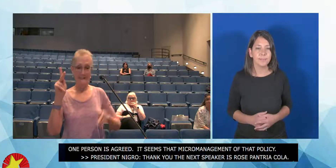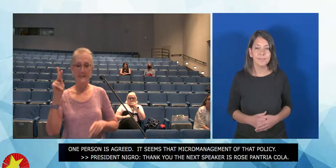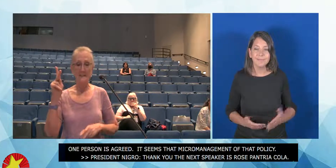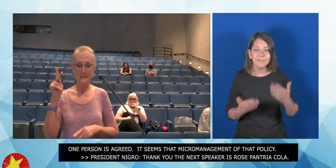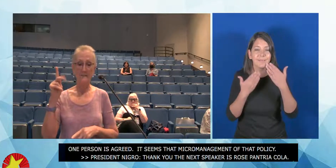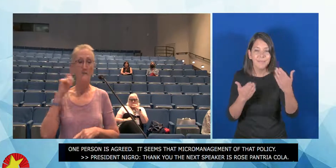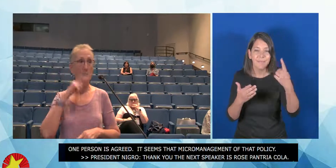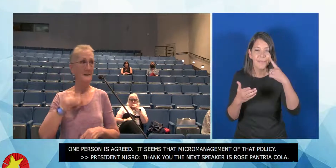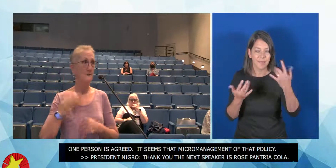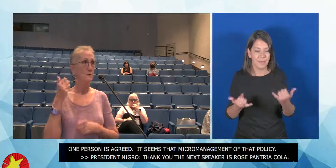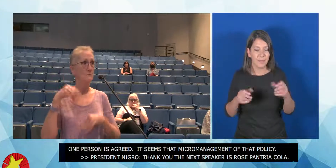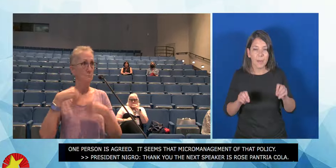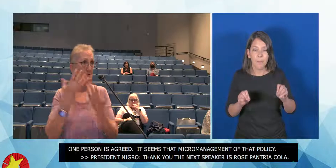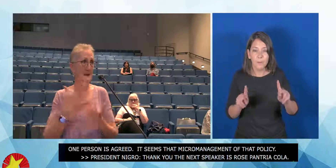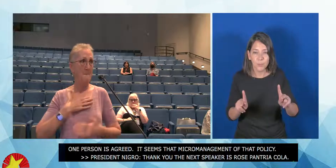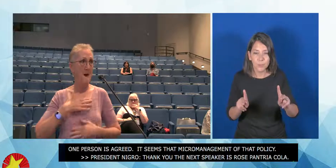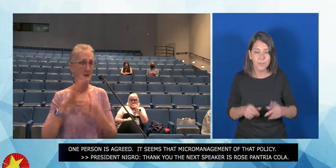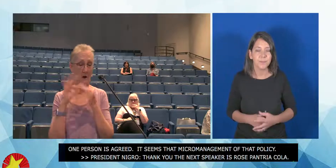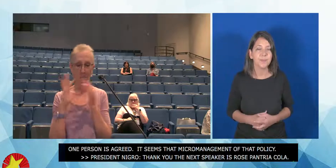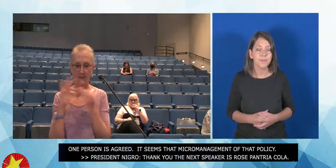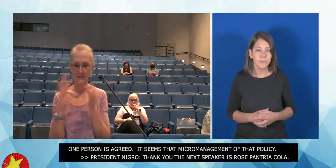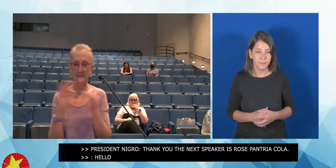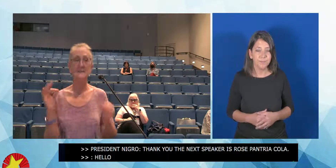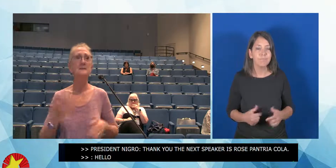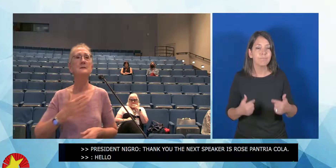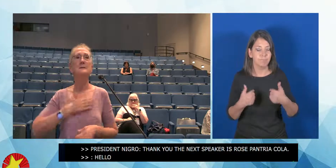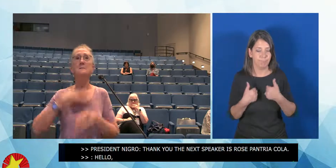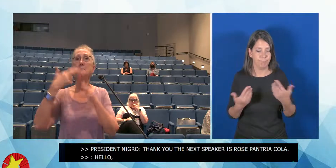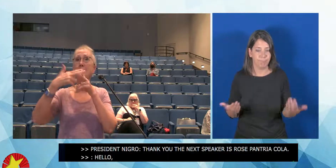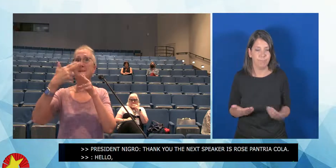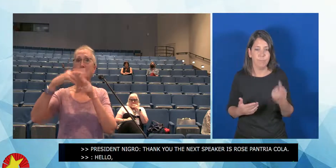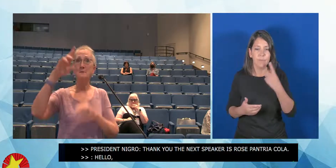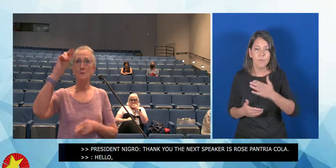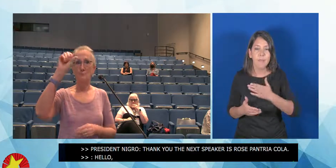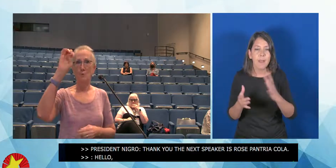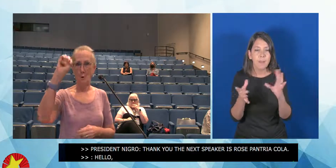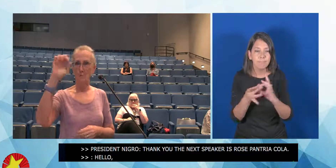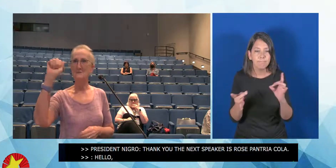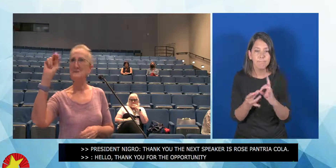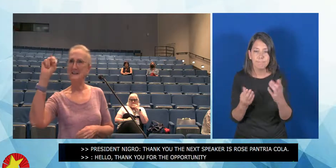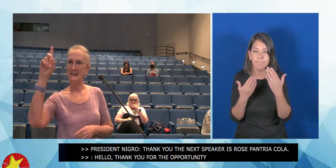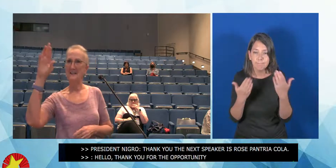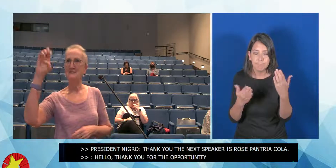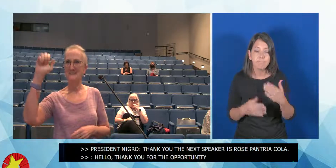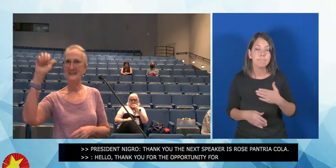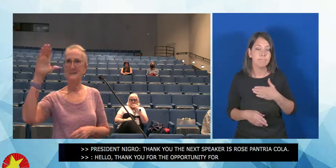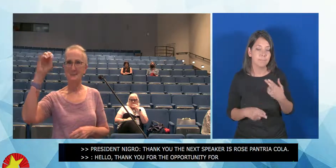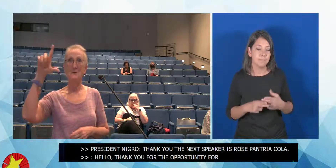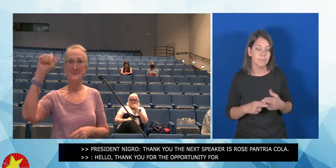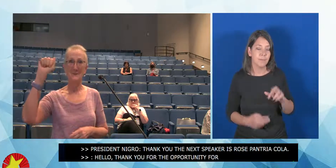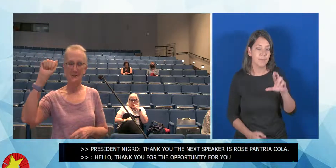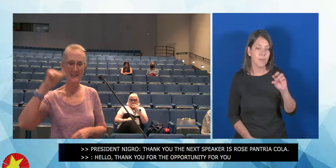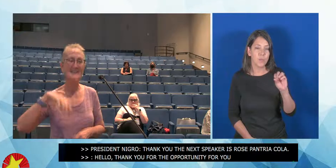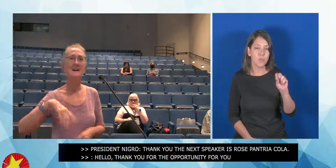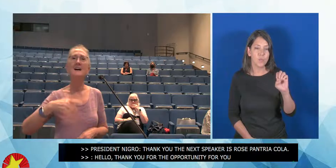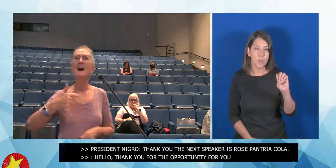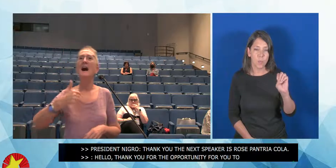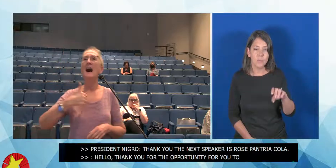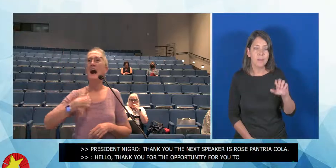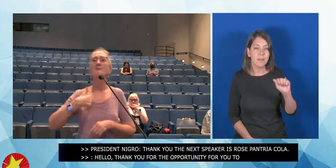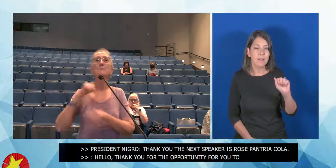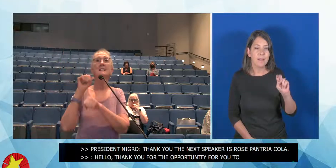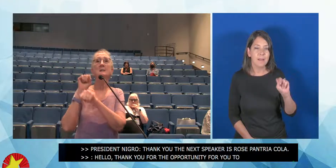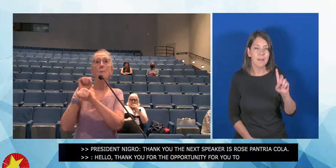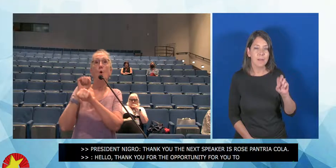Thank you for the opportunity for me to present my comments. My name is Rose Andriacola.